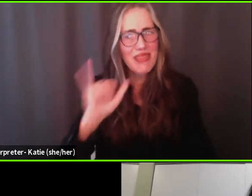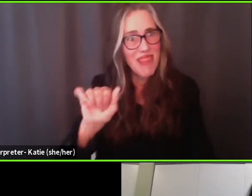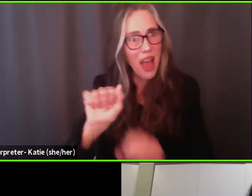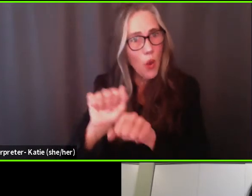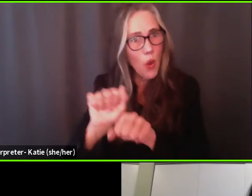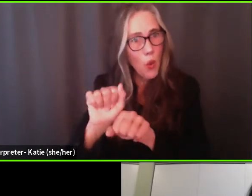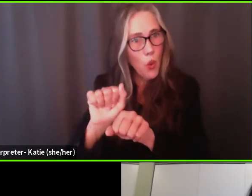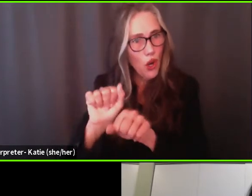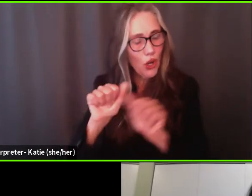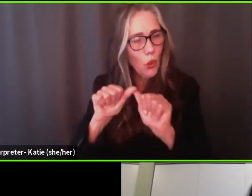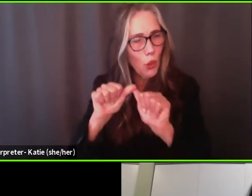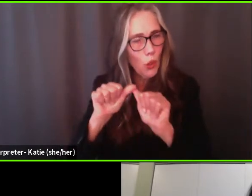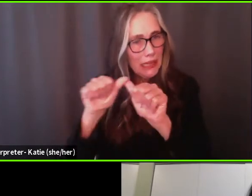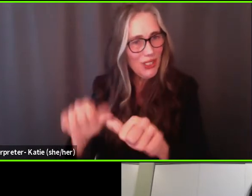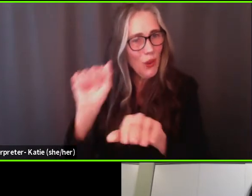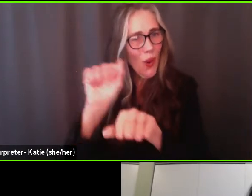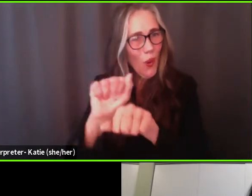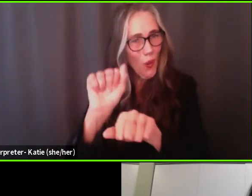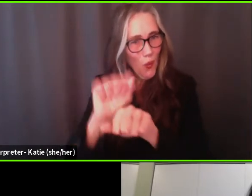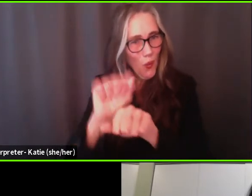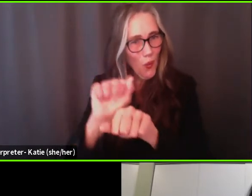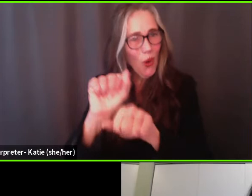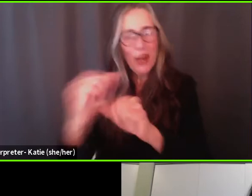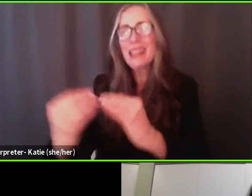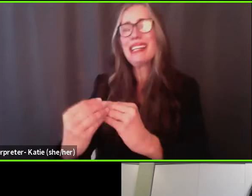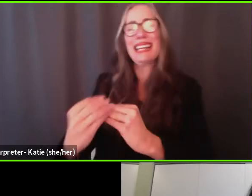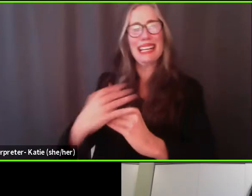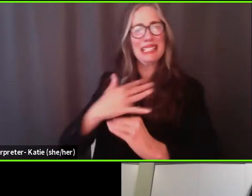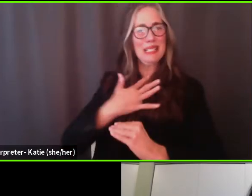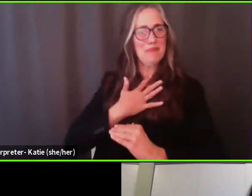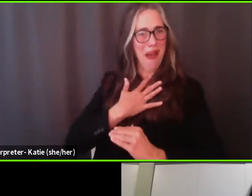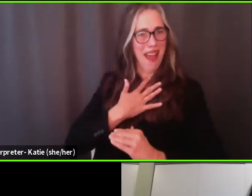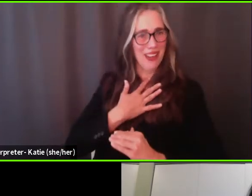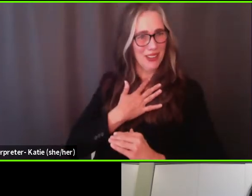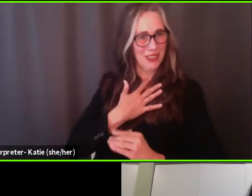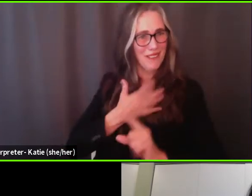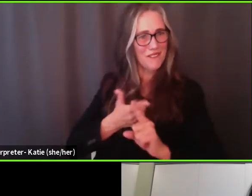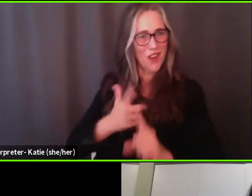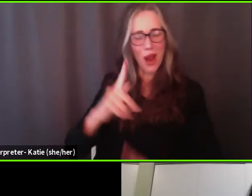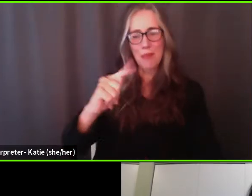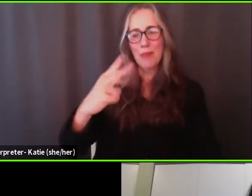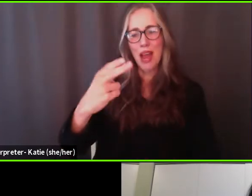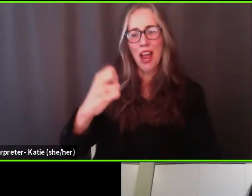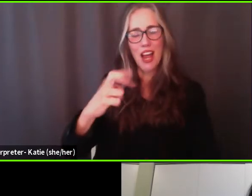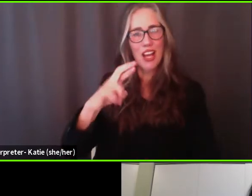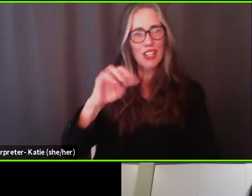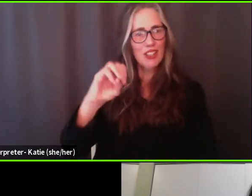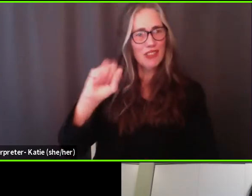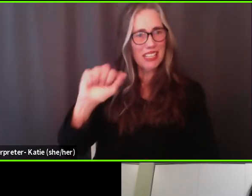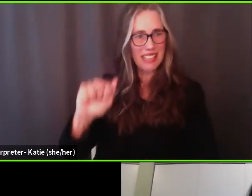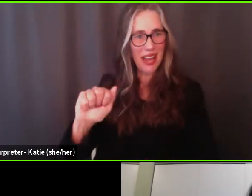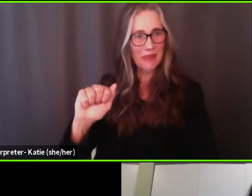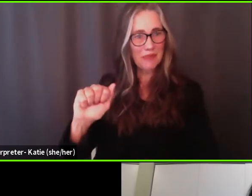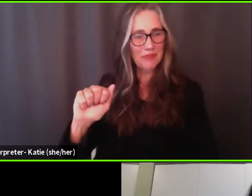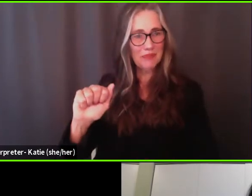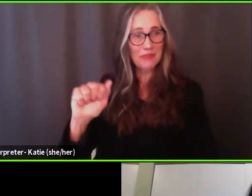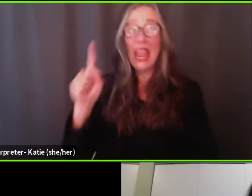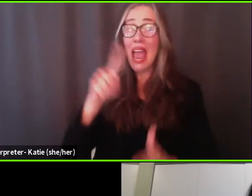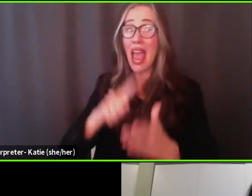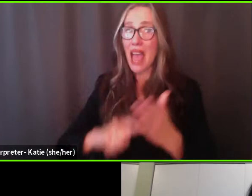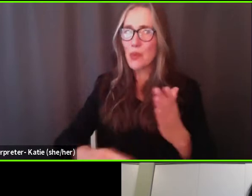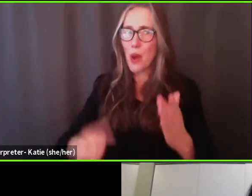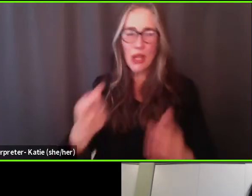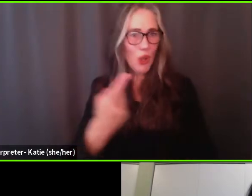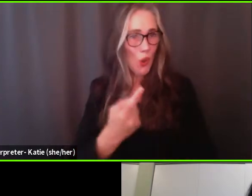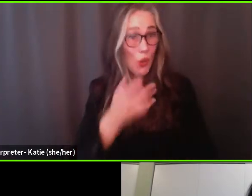i know i know how much she would value what we're about to hear so i'm going to turn it over